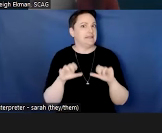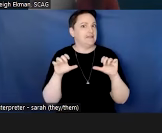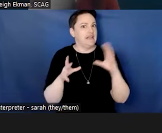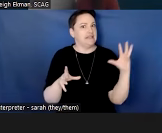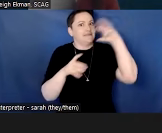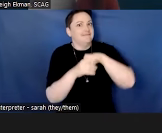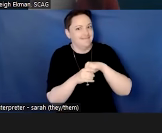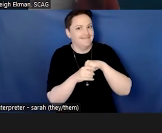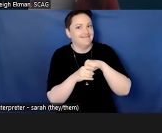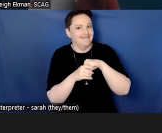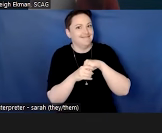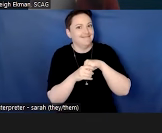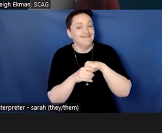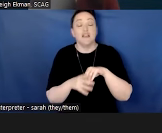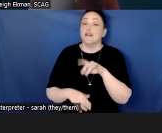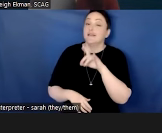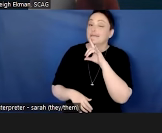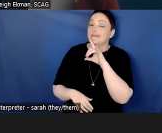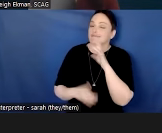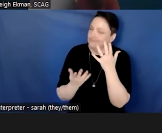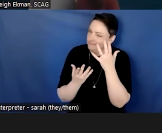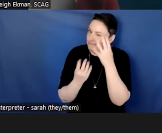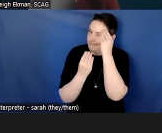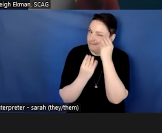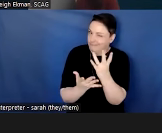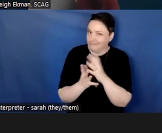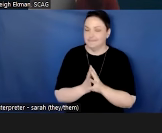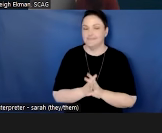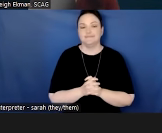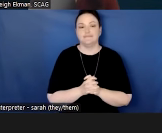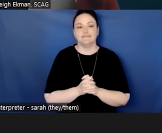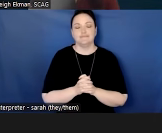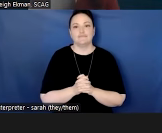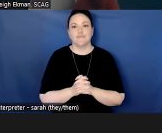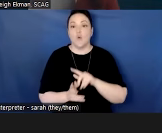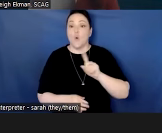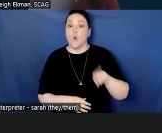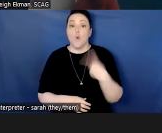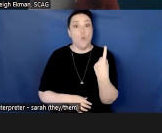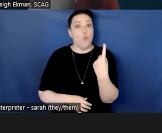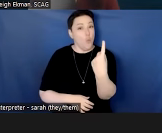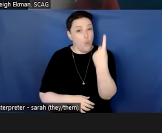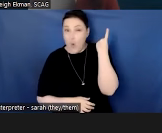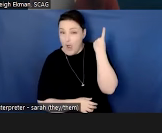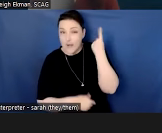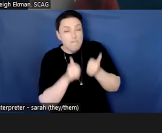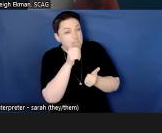There's really, okay, one couple things to say is there's only one most correct answer.